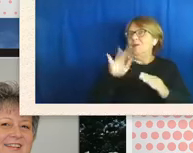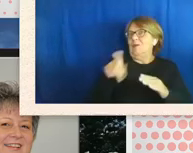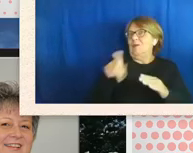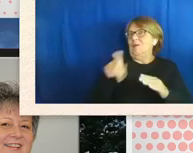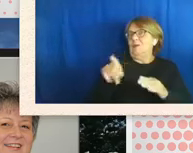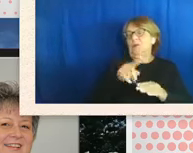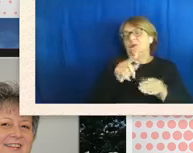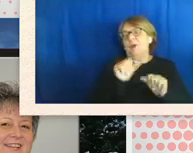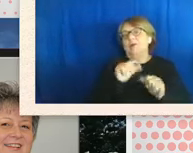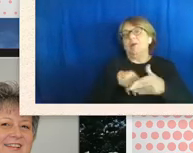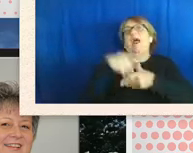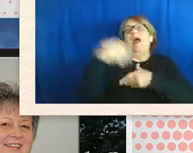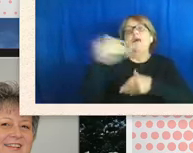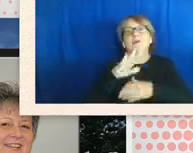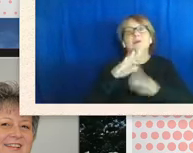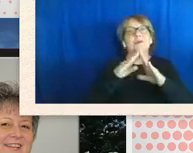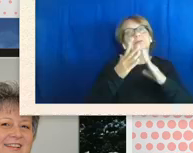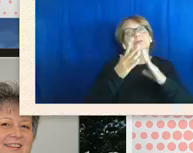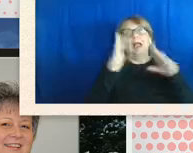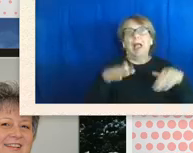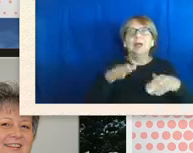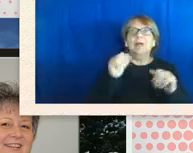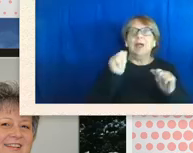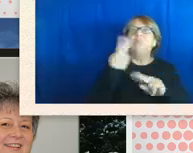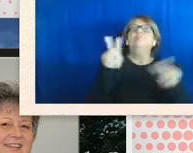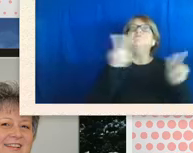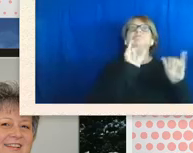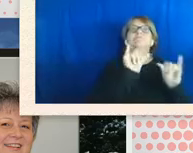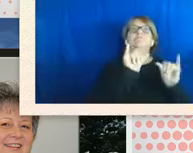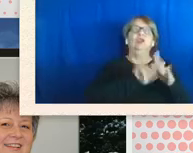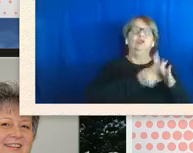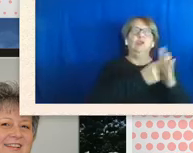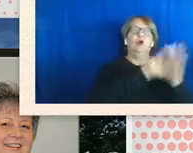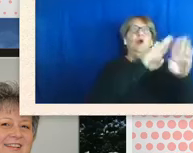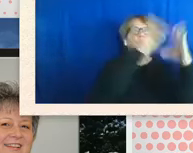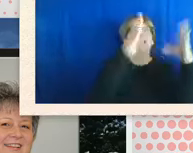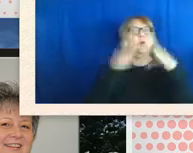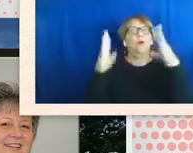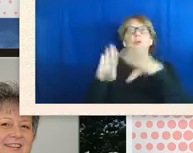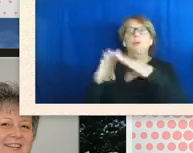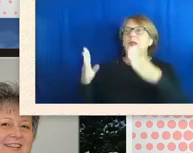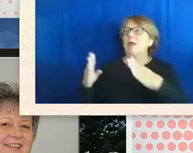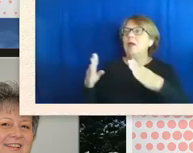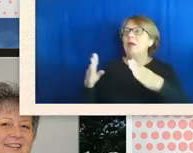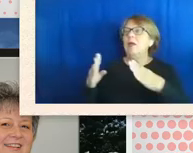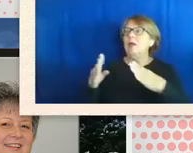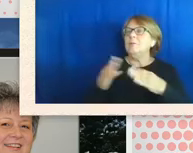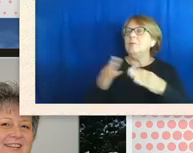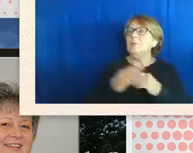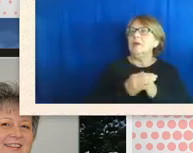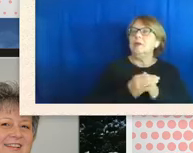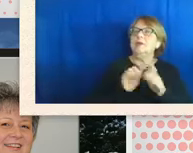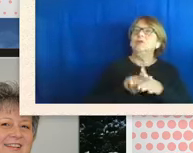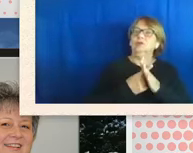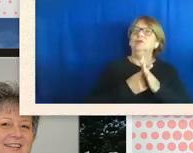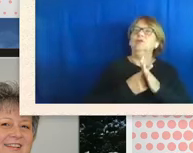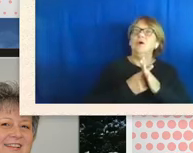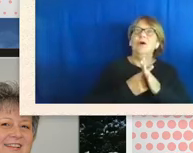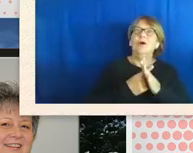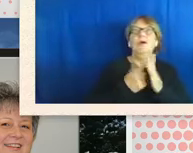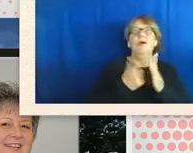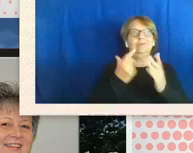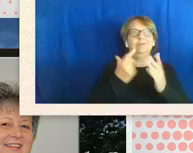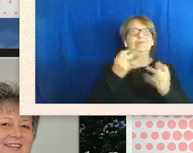you might see that we've got restaurants opening up, bars are opening up. We're starting to get, as you can imagine, a lot of questions from